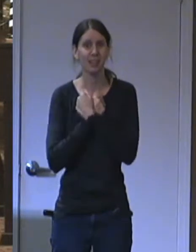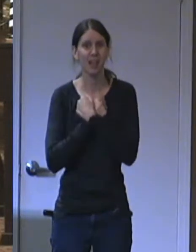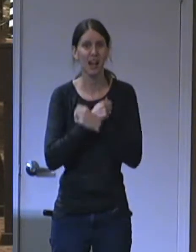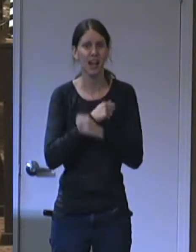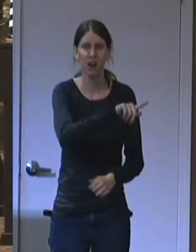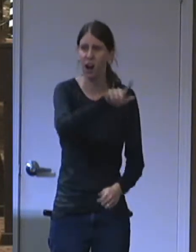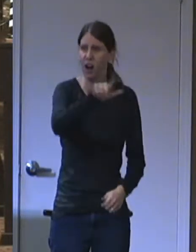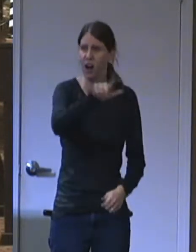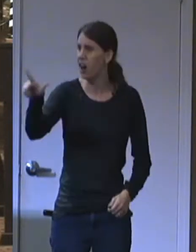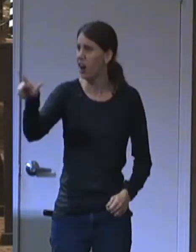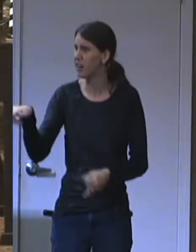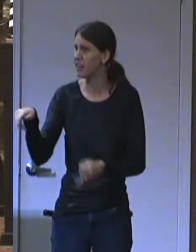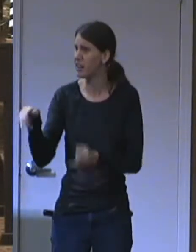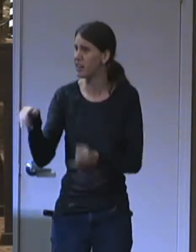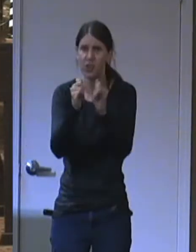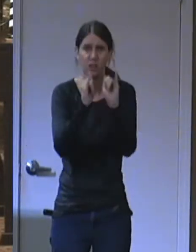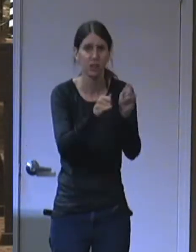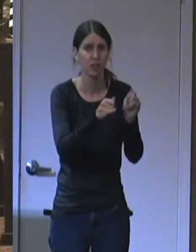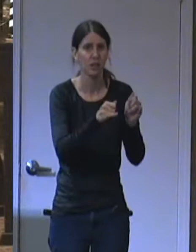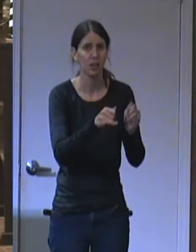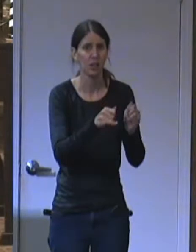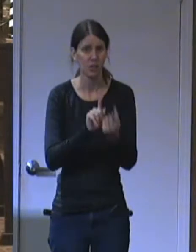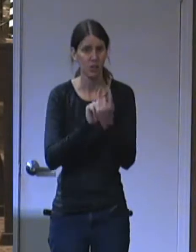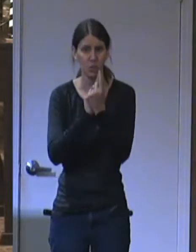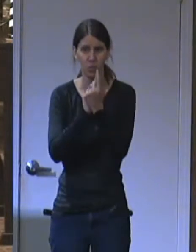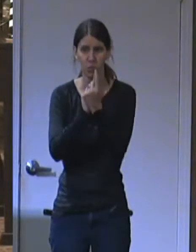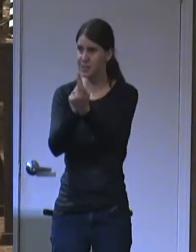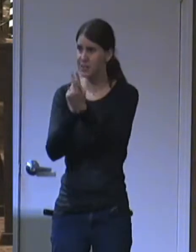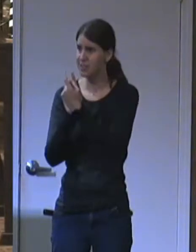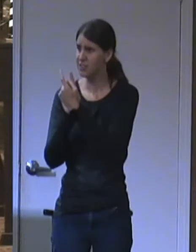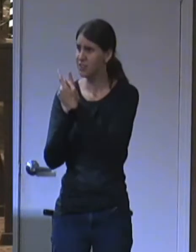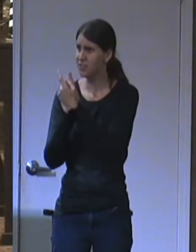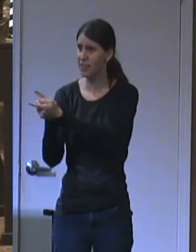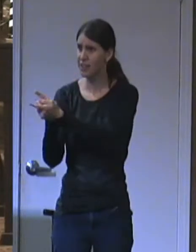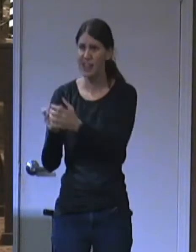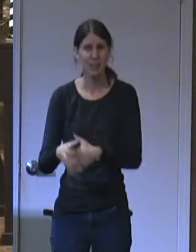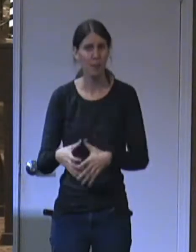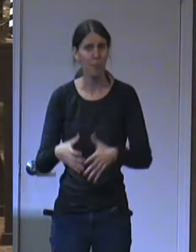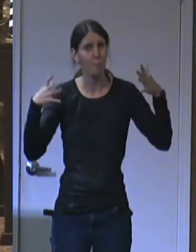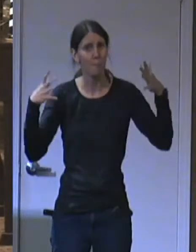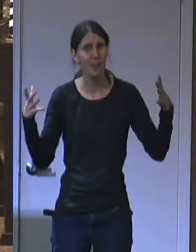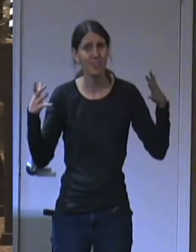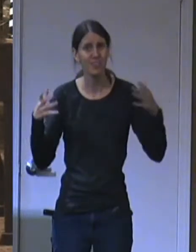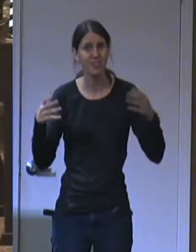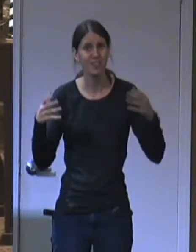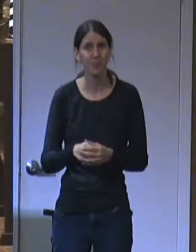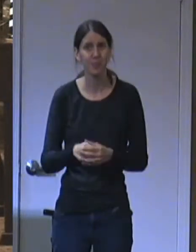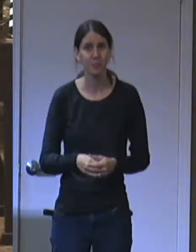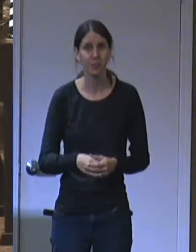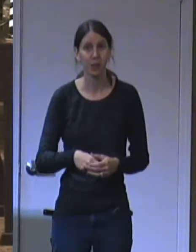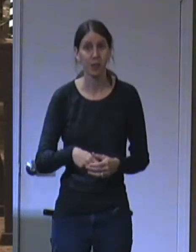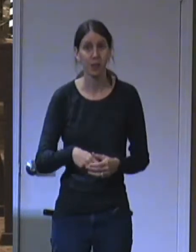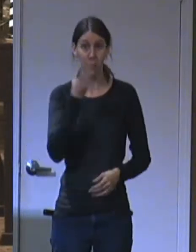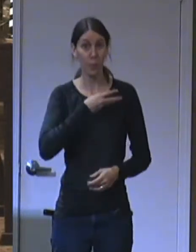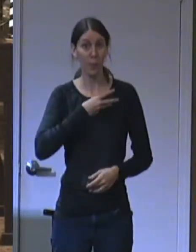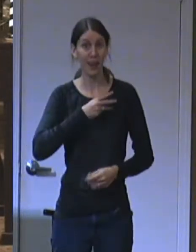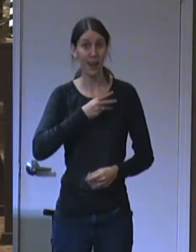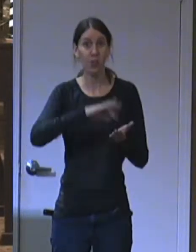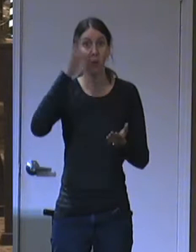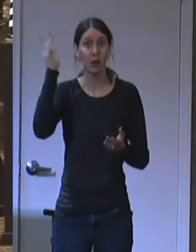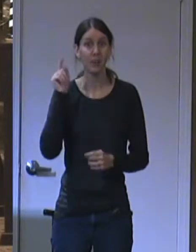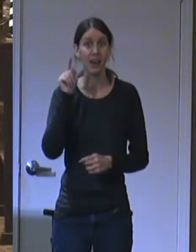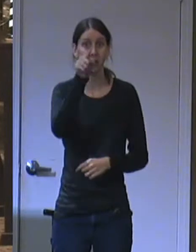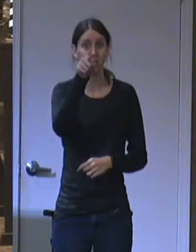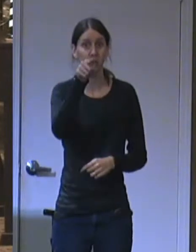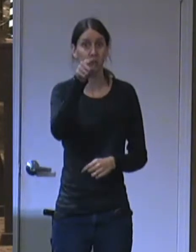every one of you all toward each other aboundeth, so that we ourselves glory in